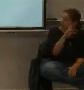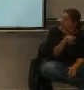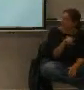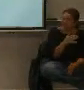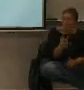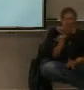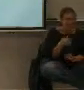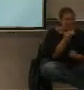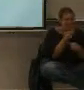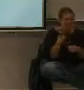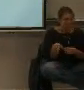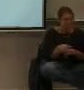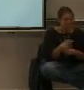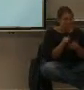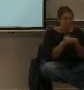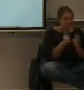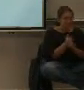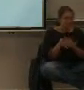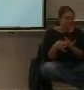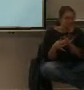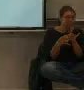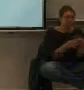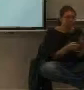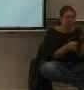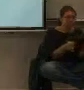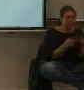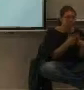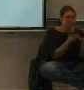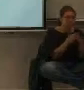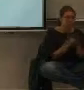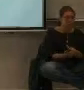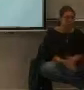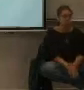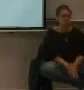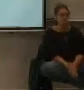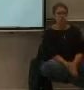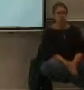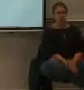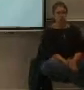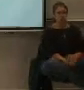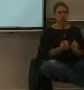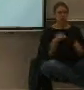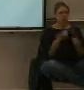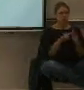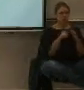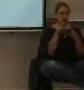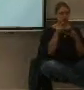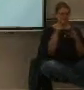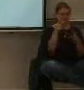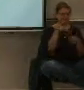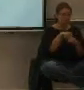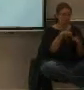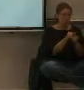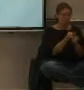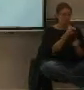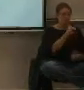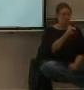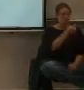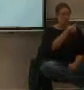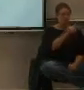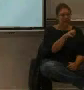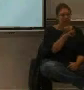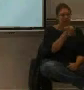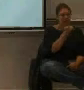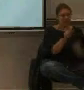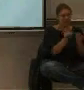them and how that feeds back to the community. So we're starting to get into sort of community ecosystem type